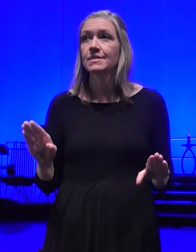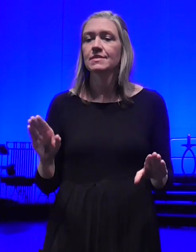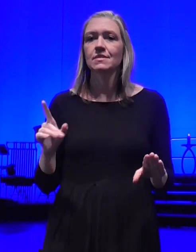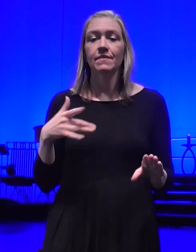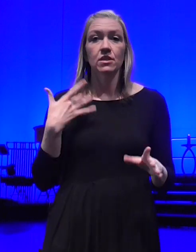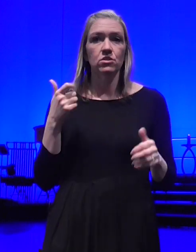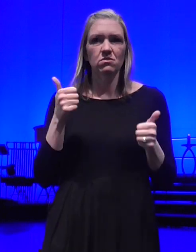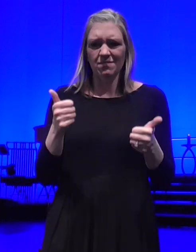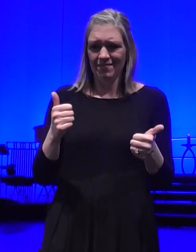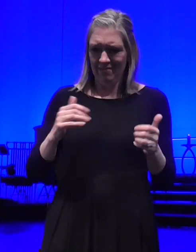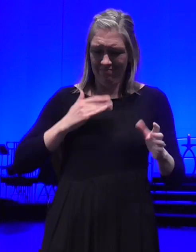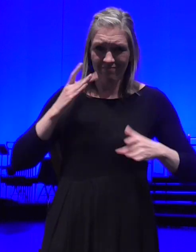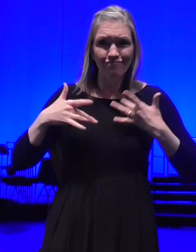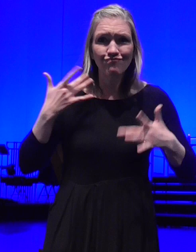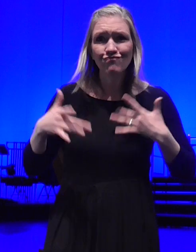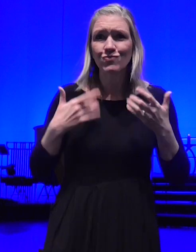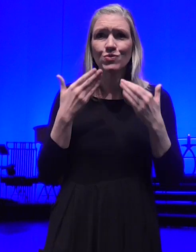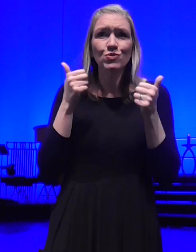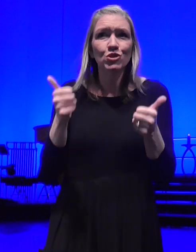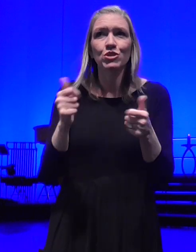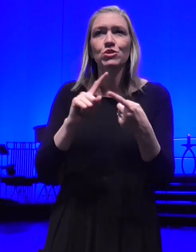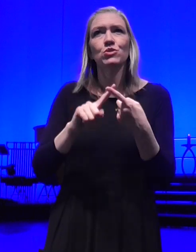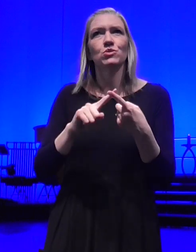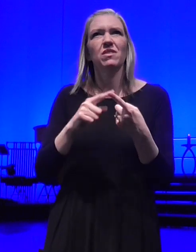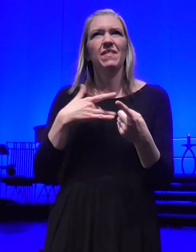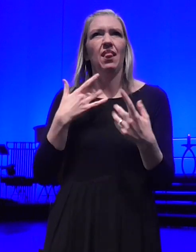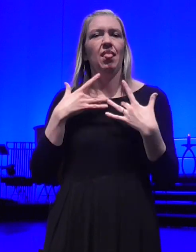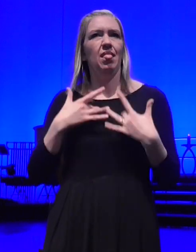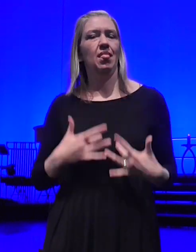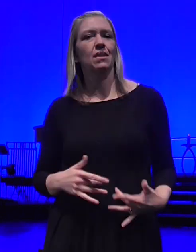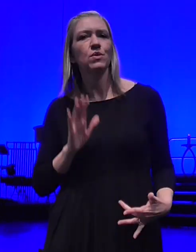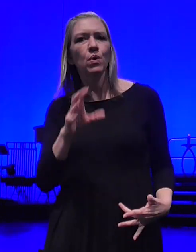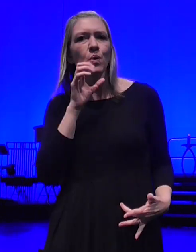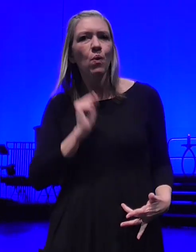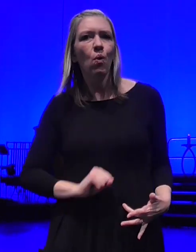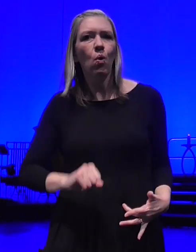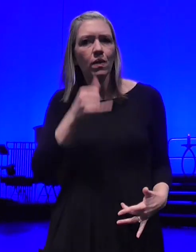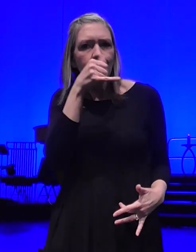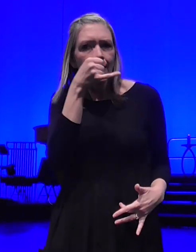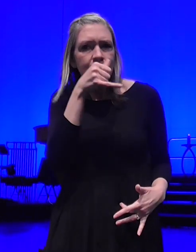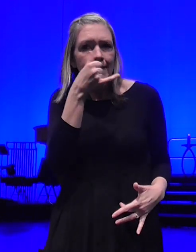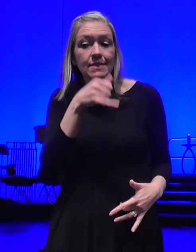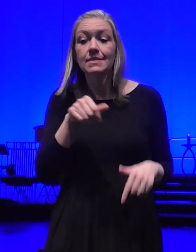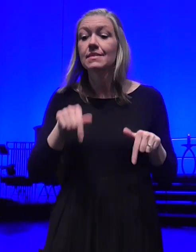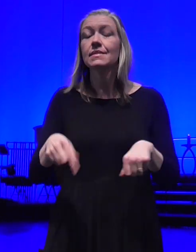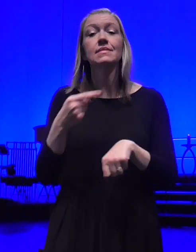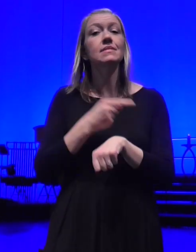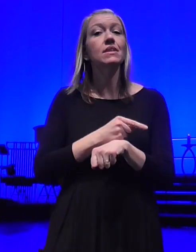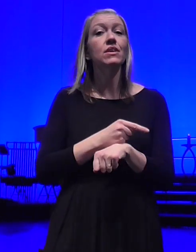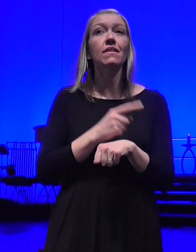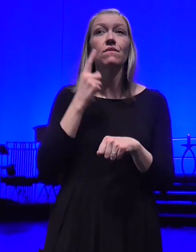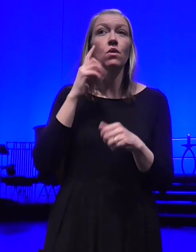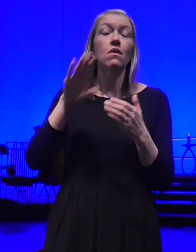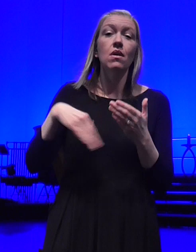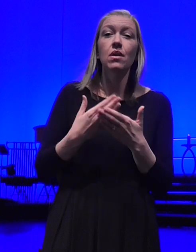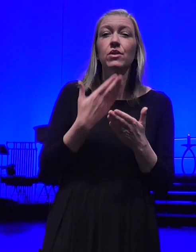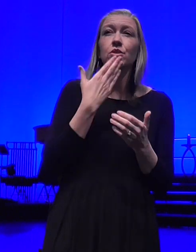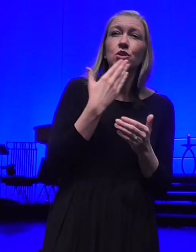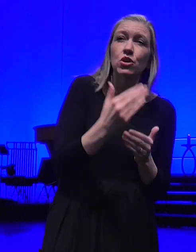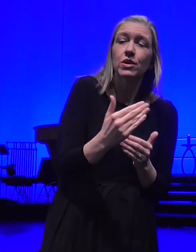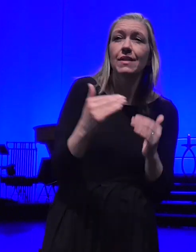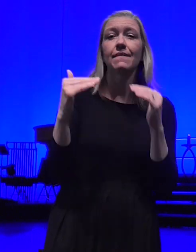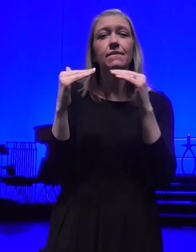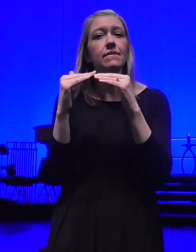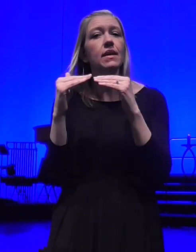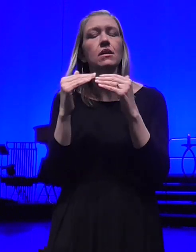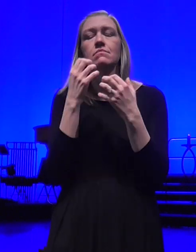spirit to be cumbered with your old nonsense. This day, for all that is good and fair, is too dear